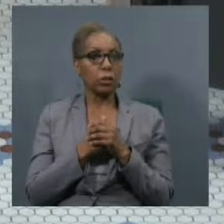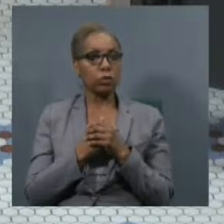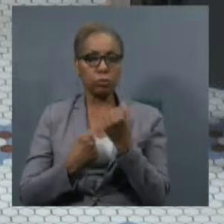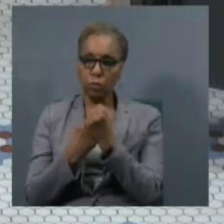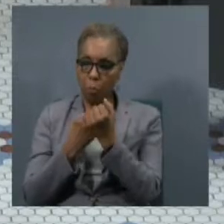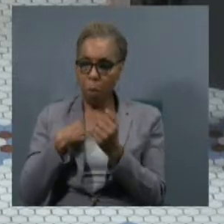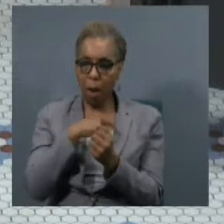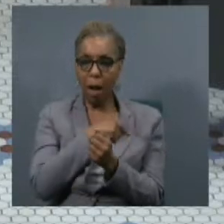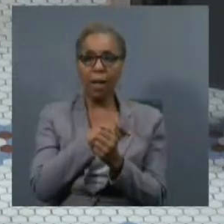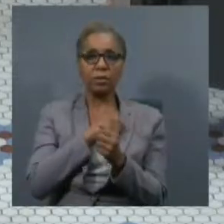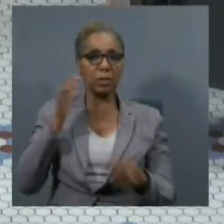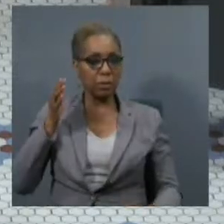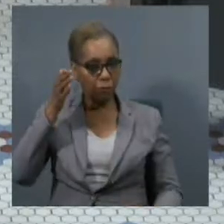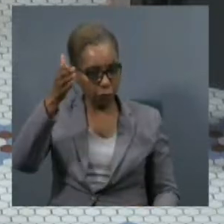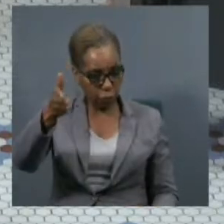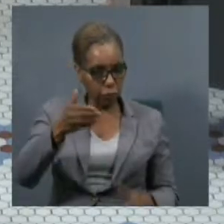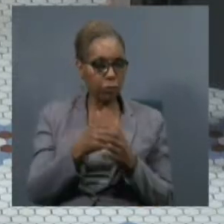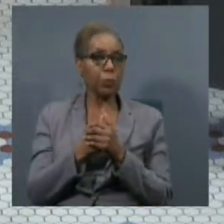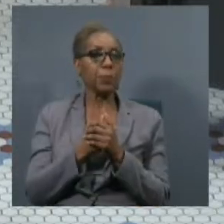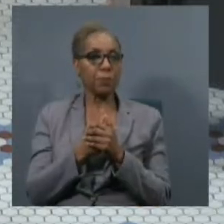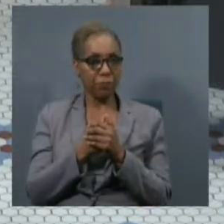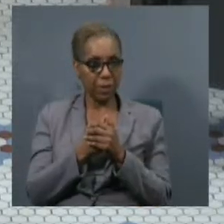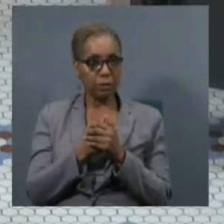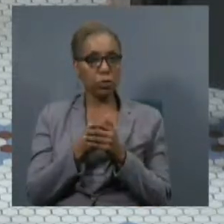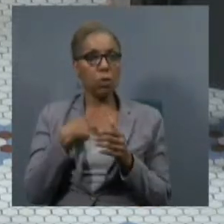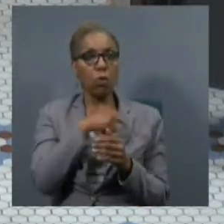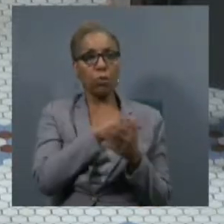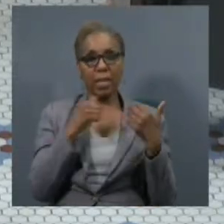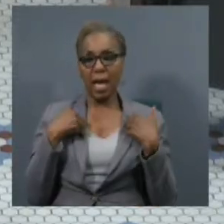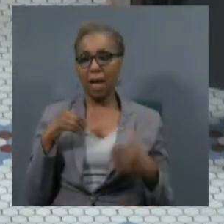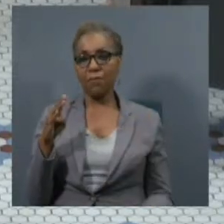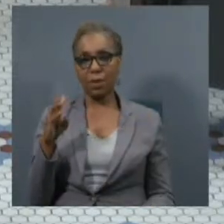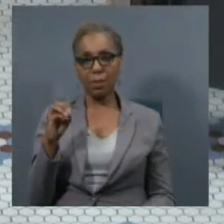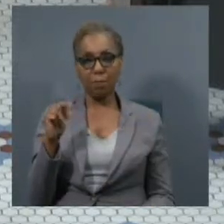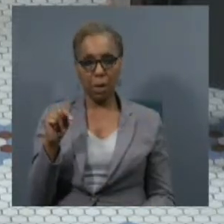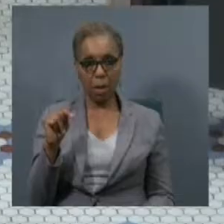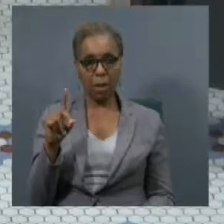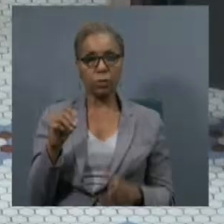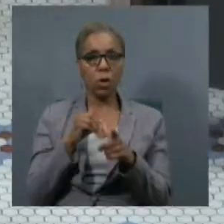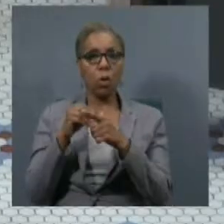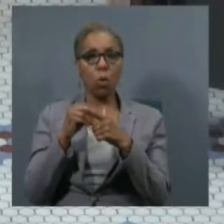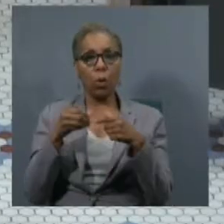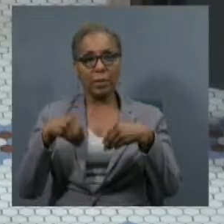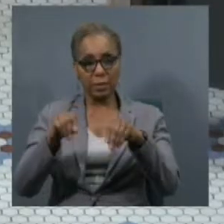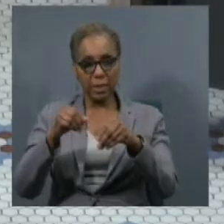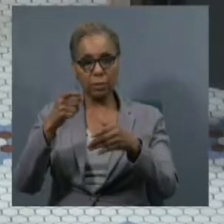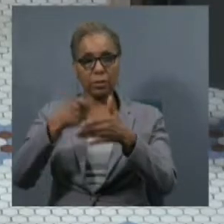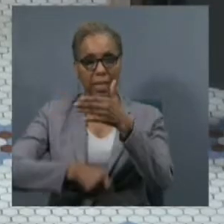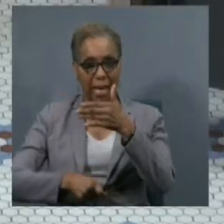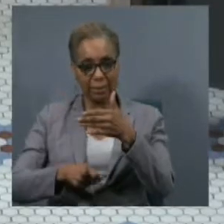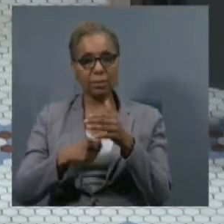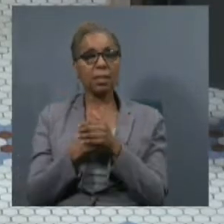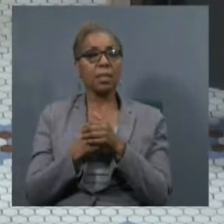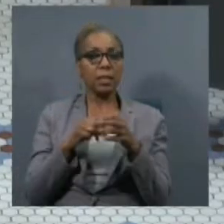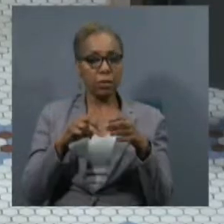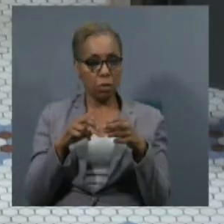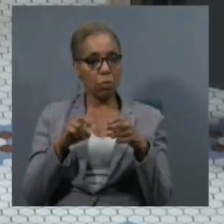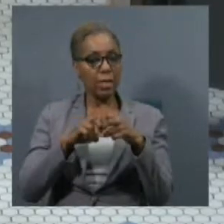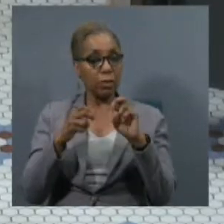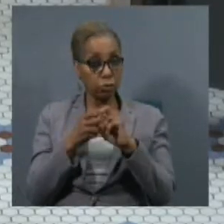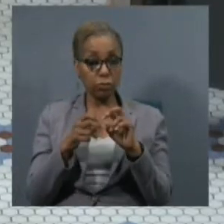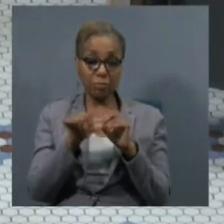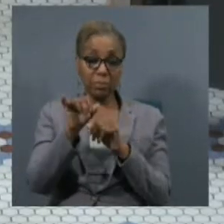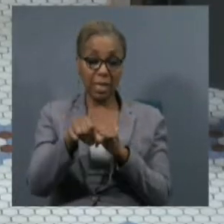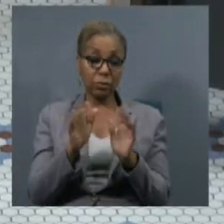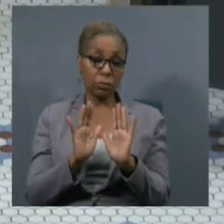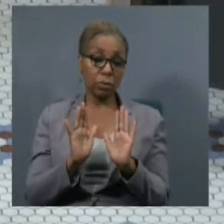support us in future endeavors when we have a bond or a sales tax issue. This is a great tool to engage with our residents. So